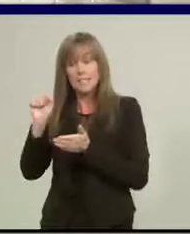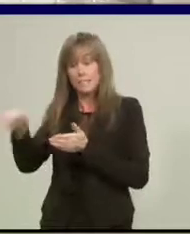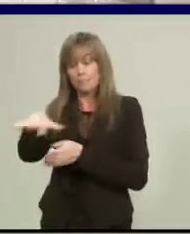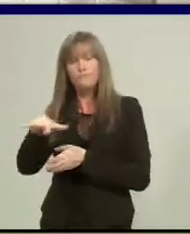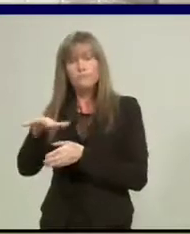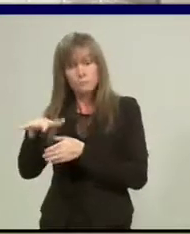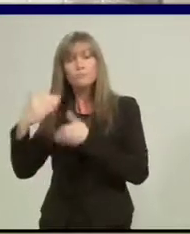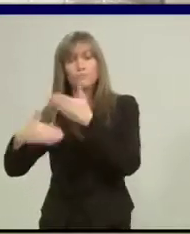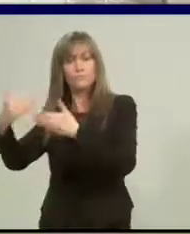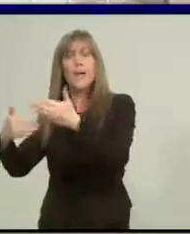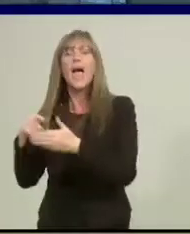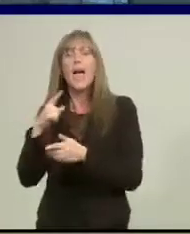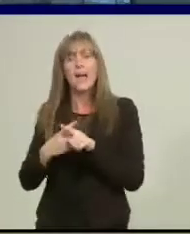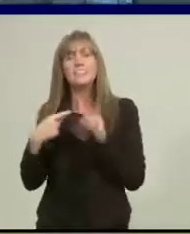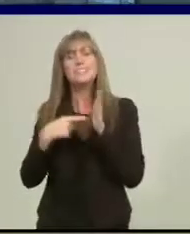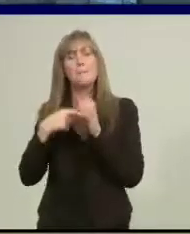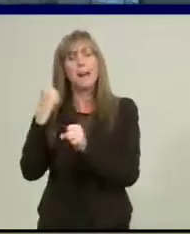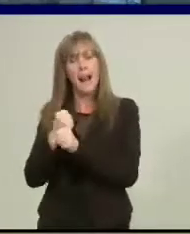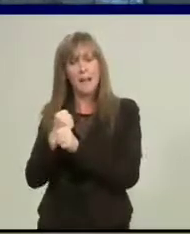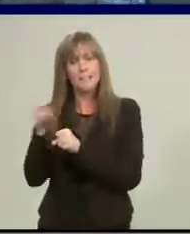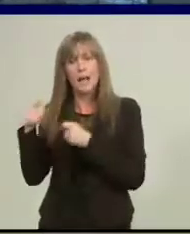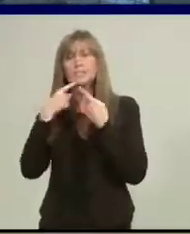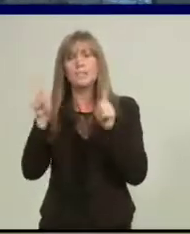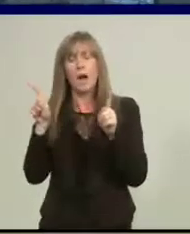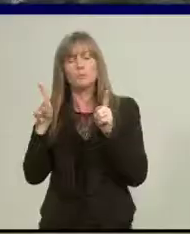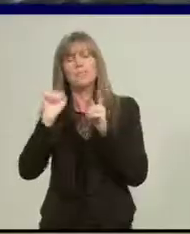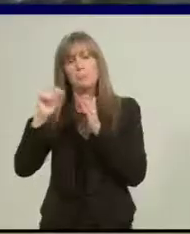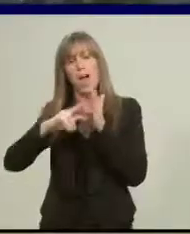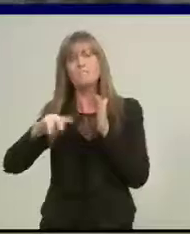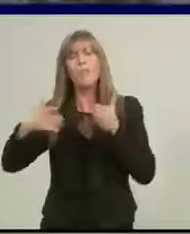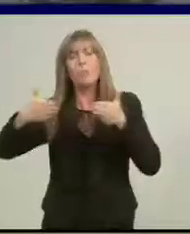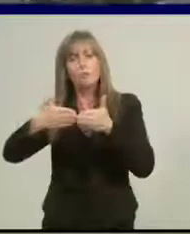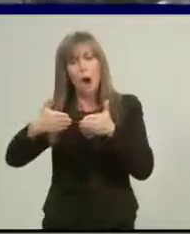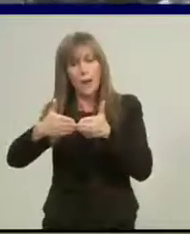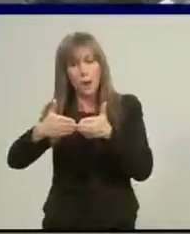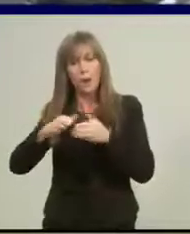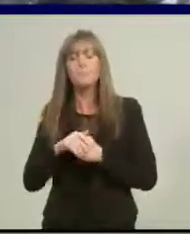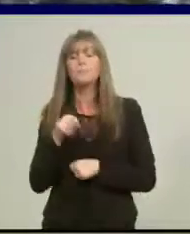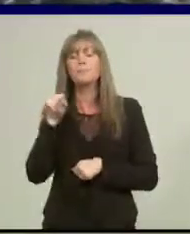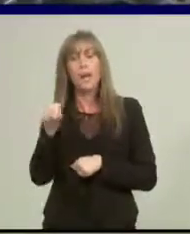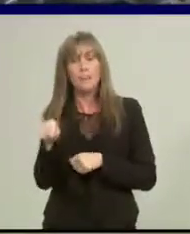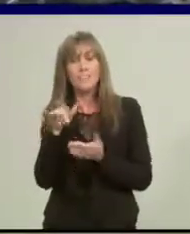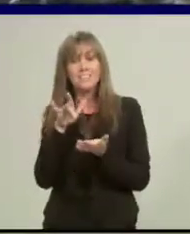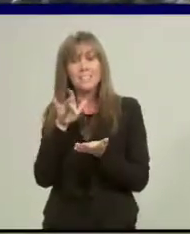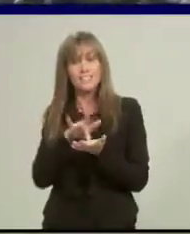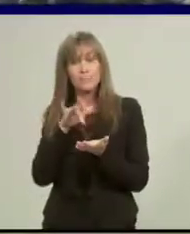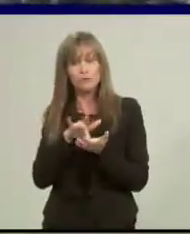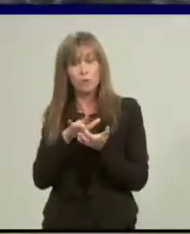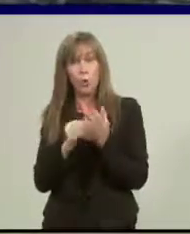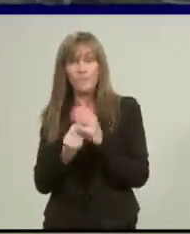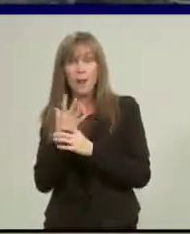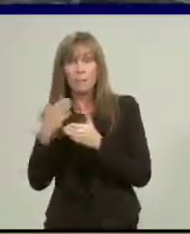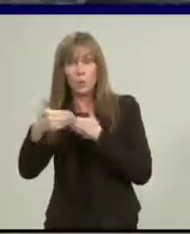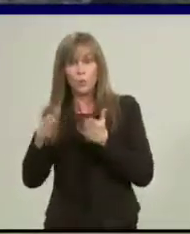and major developer Tim Glasson has announced plans for the Triangle. The Christchurch Central Development Unit has had to compulsorily